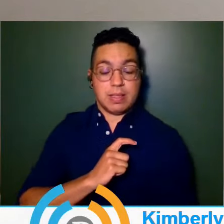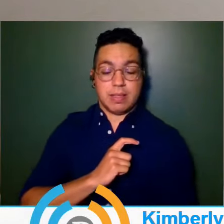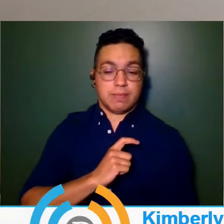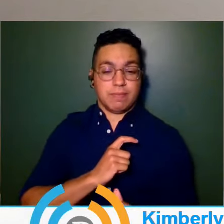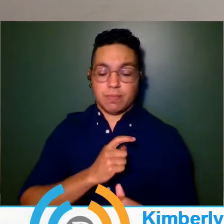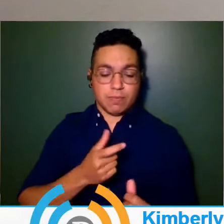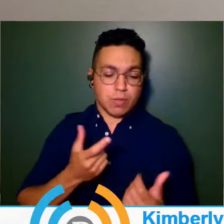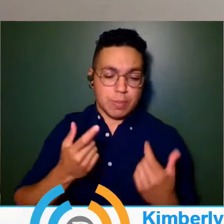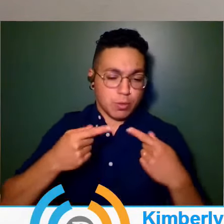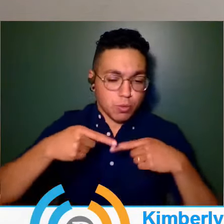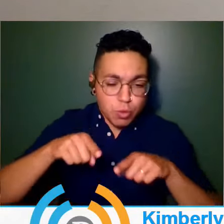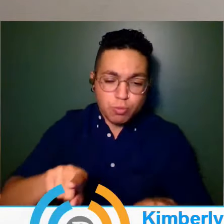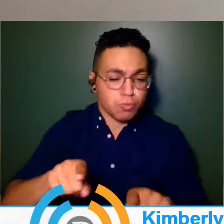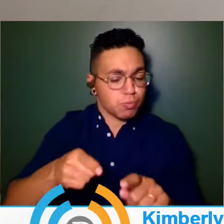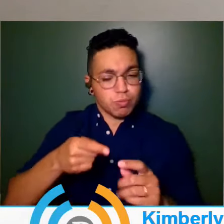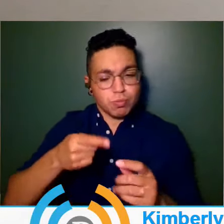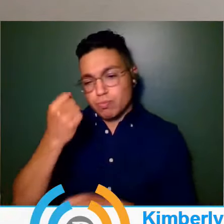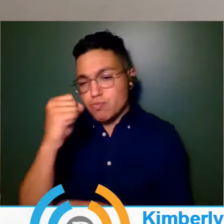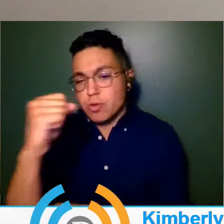violent policing that takes